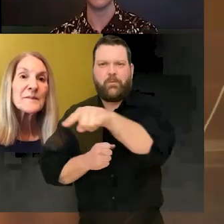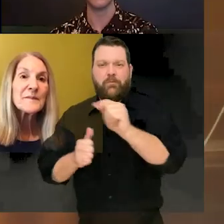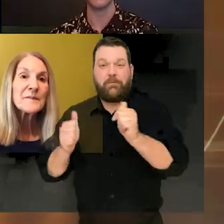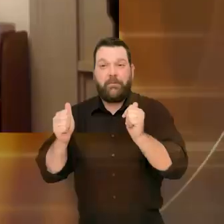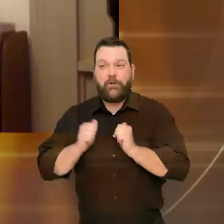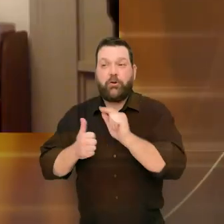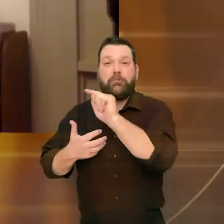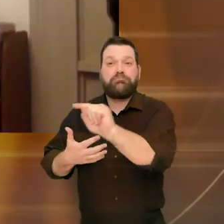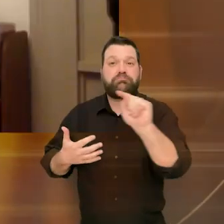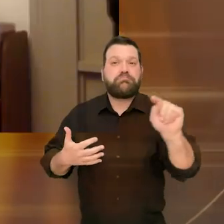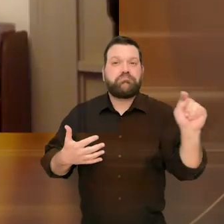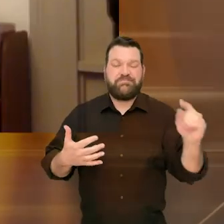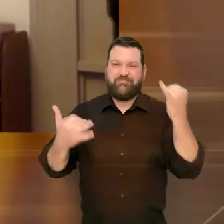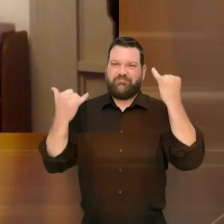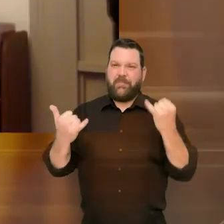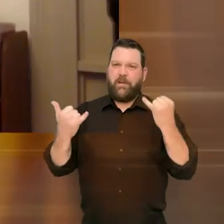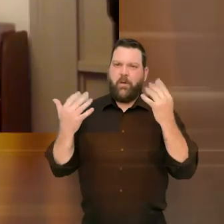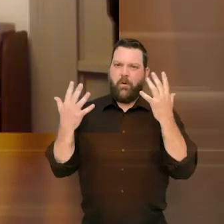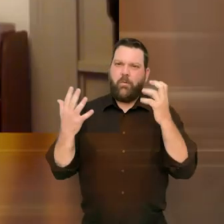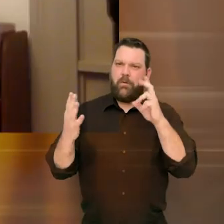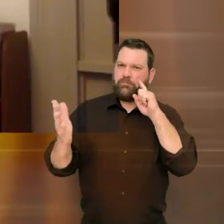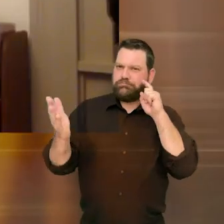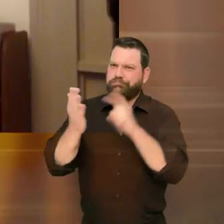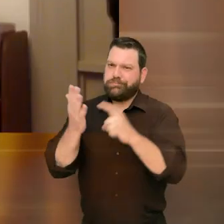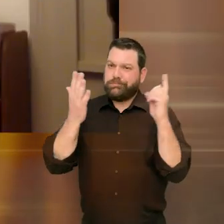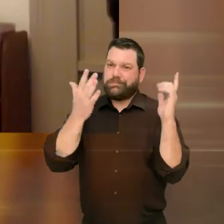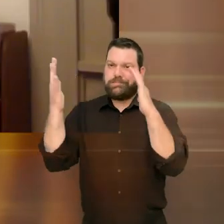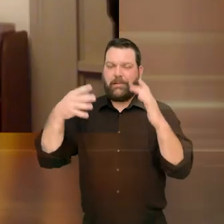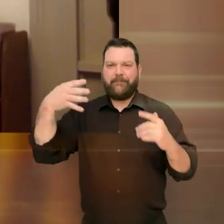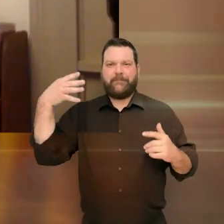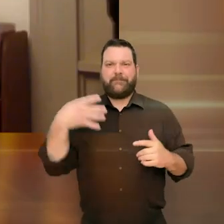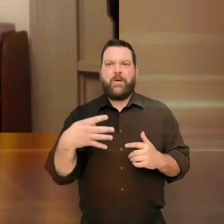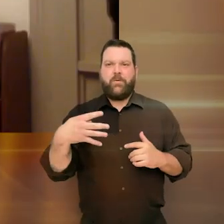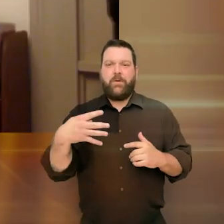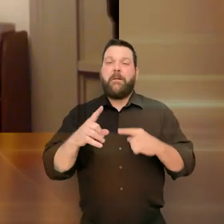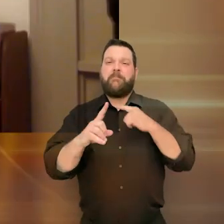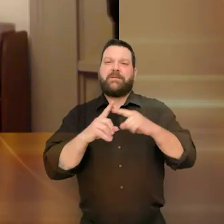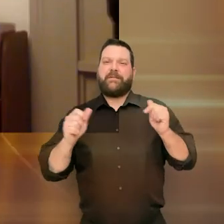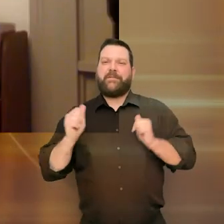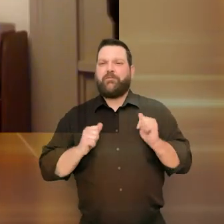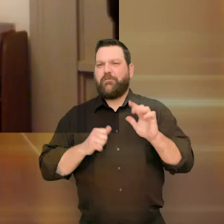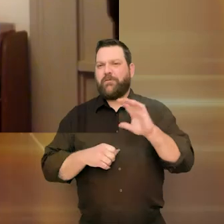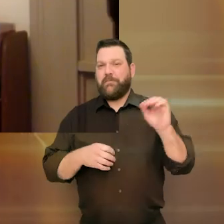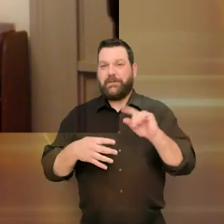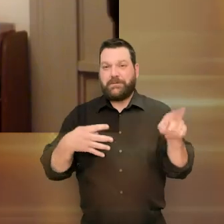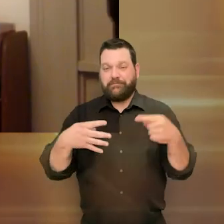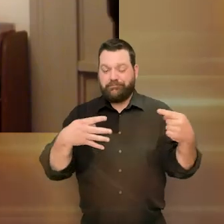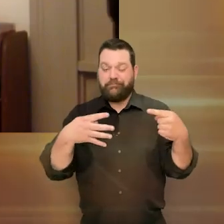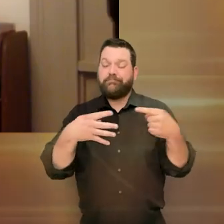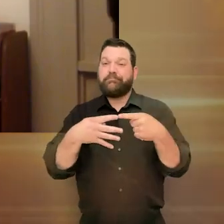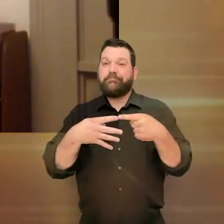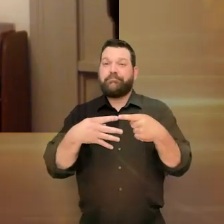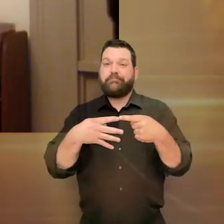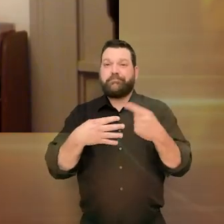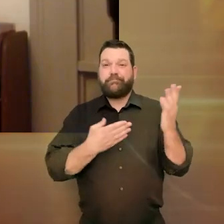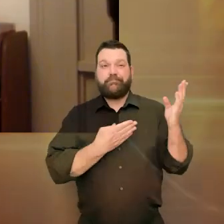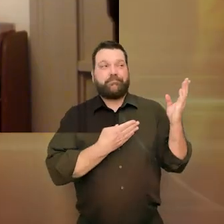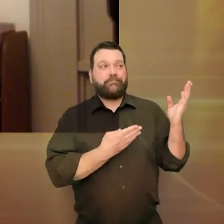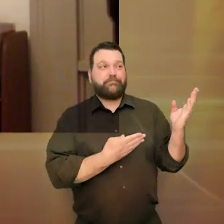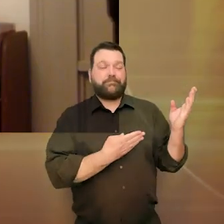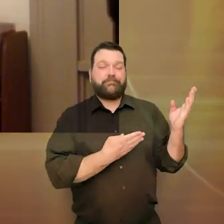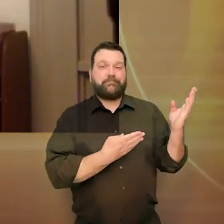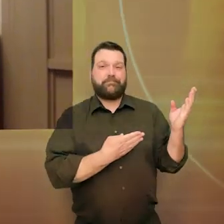past season. We salute 4 ravishing productions and the companies who brought them here. The outstanding visiting